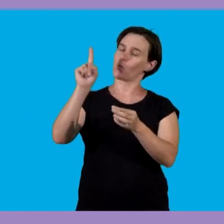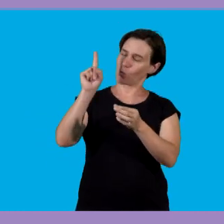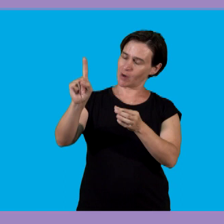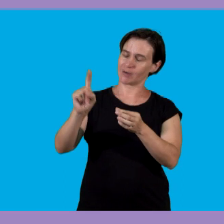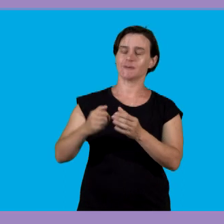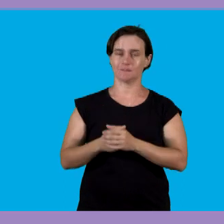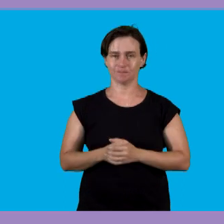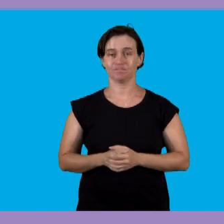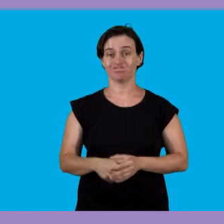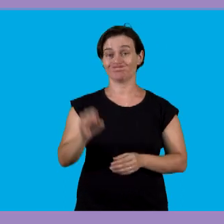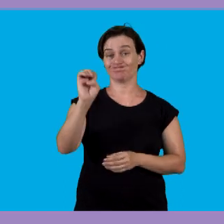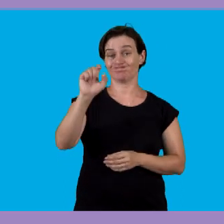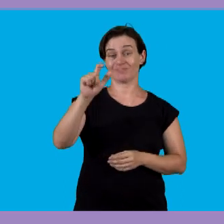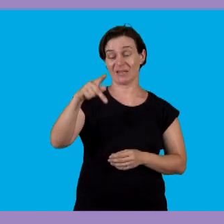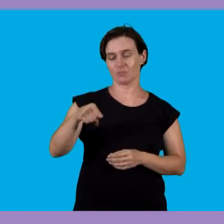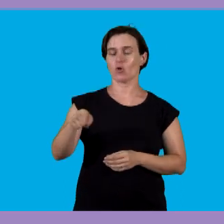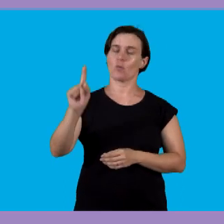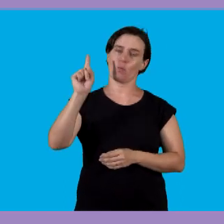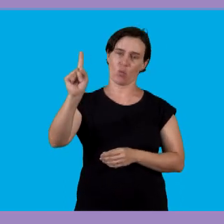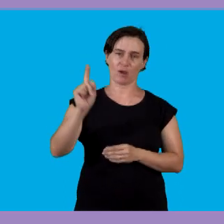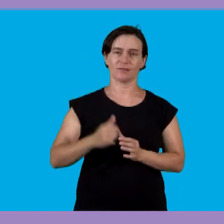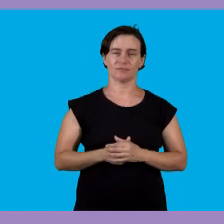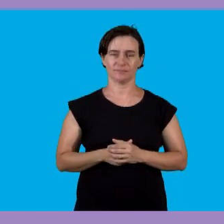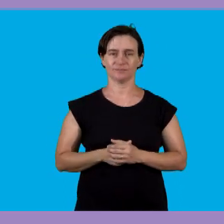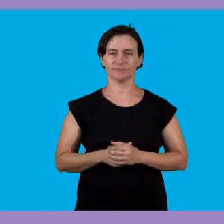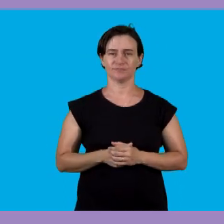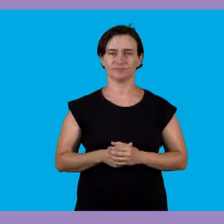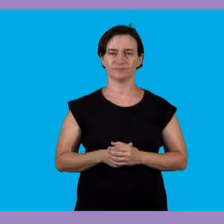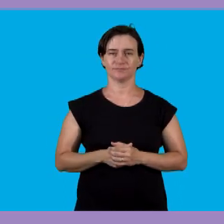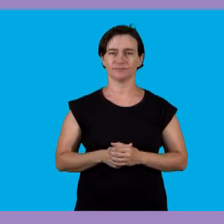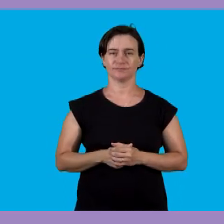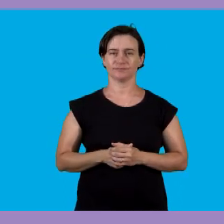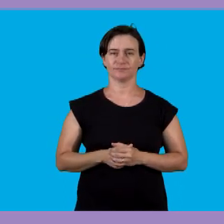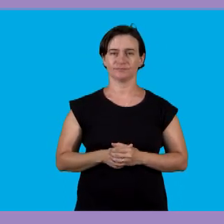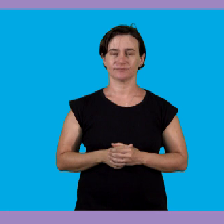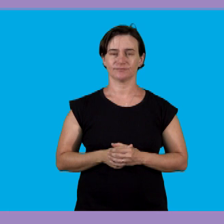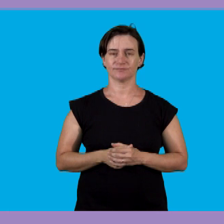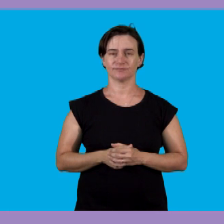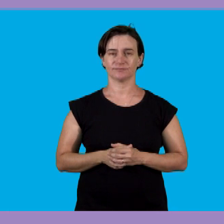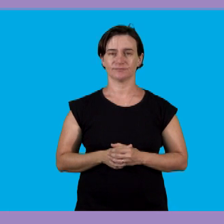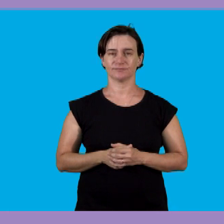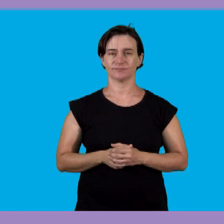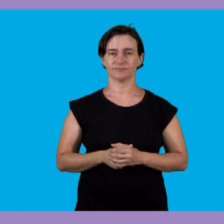a 1. So the exponent there is a 1.